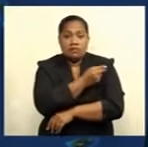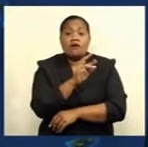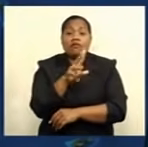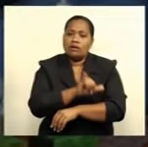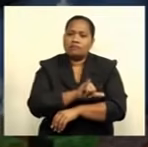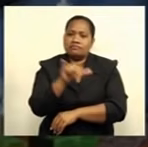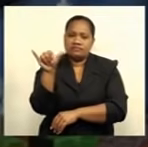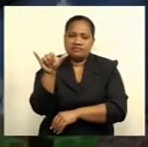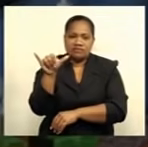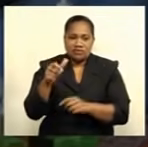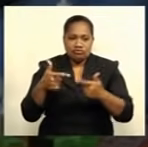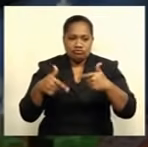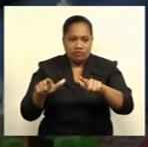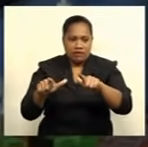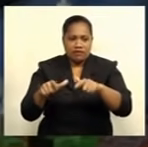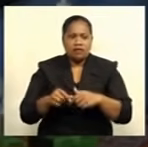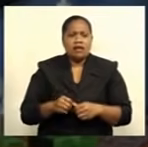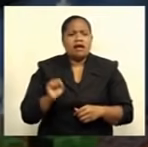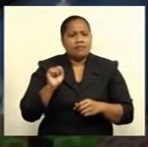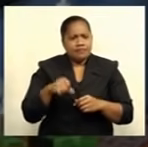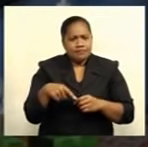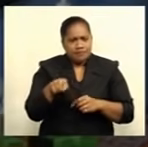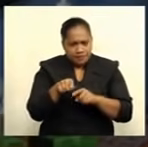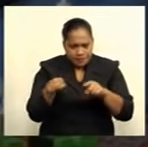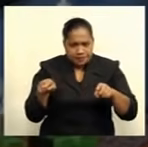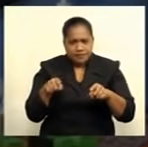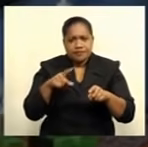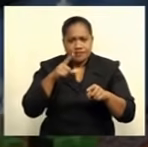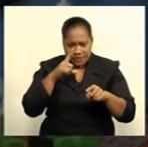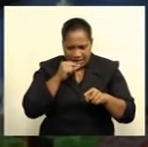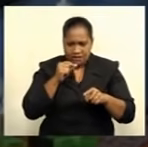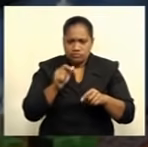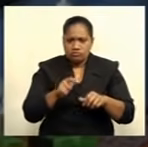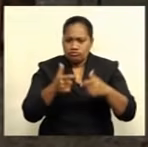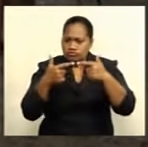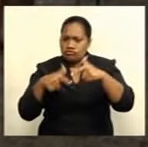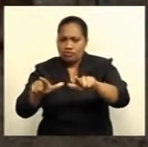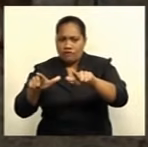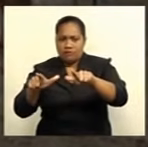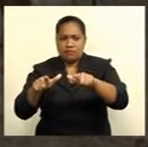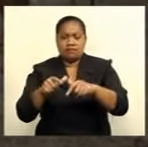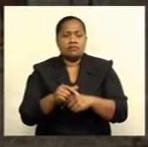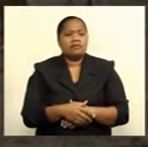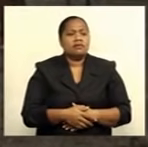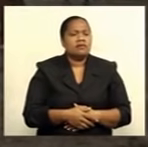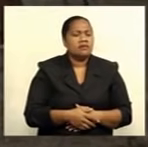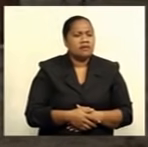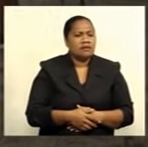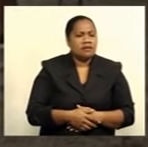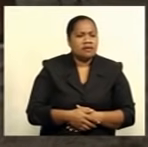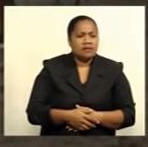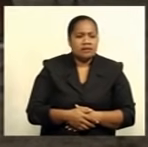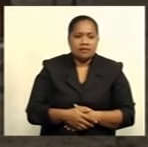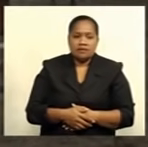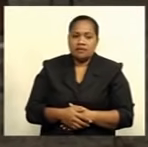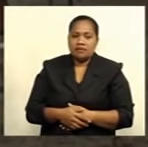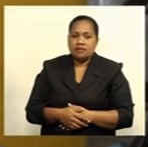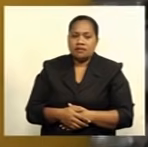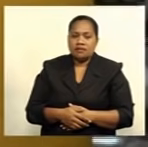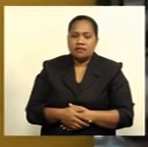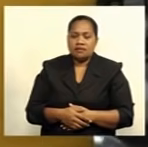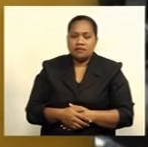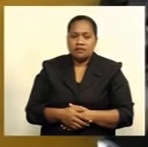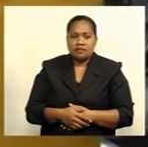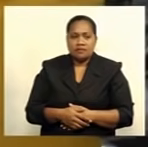that the ability to actually travel across, and those who will be able to travel across will not be able to unless they are fully